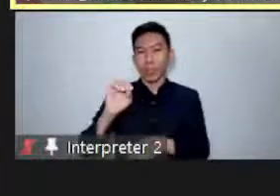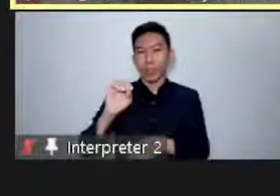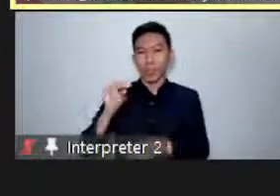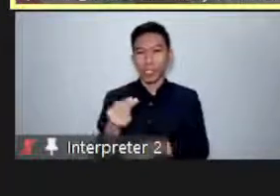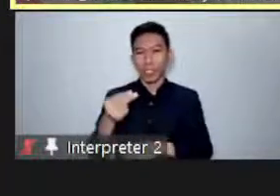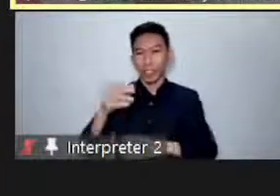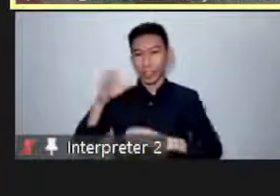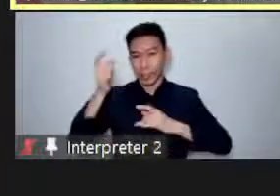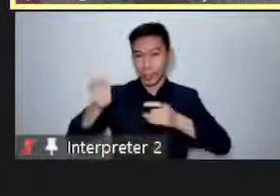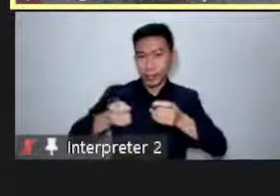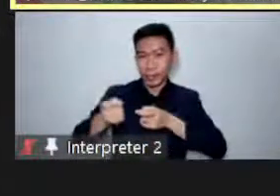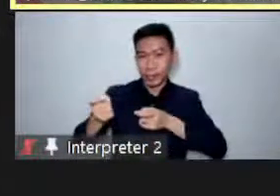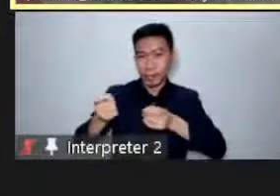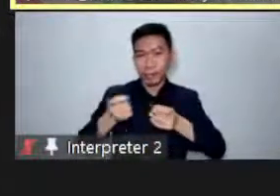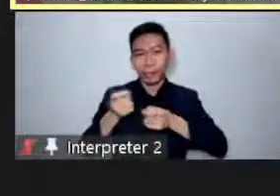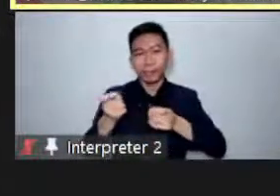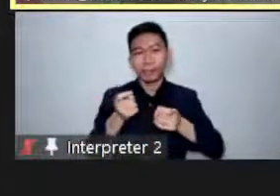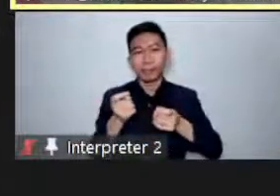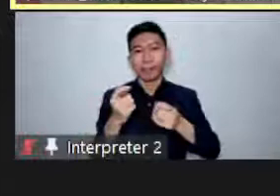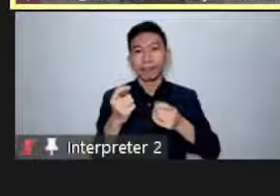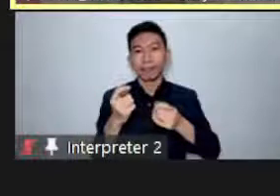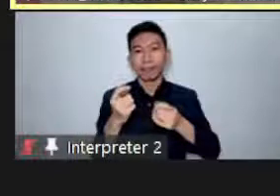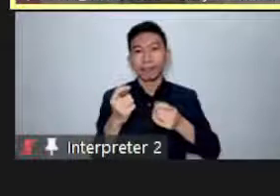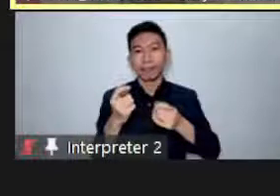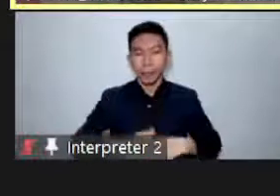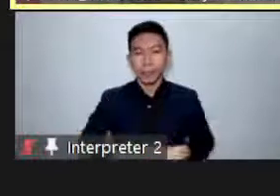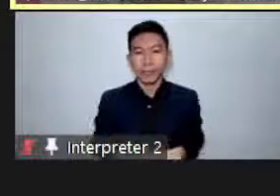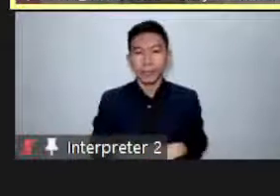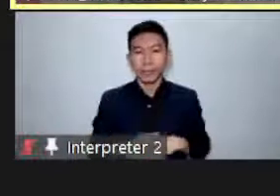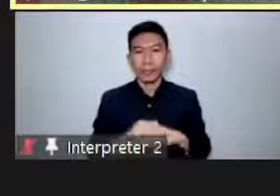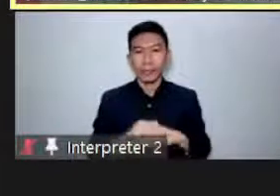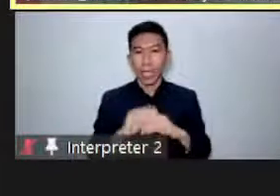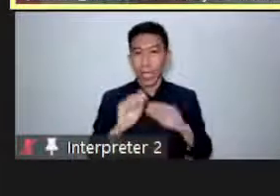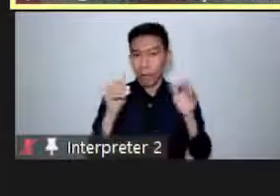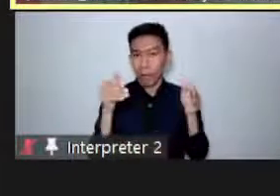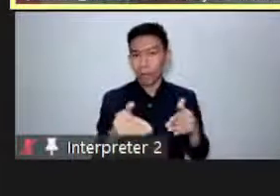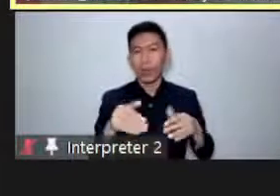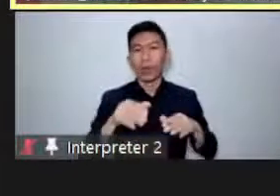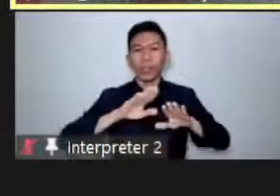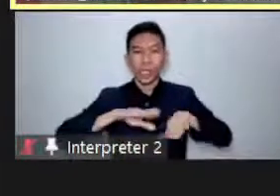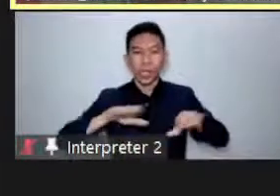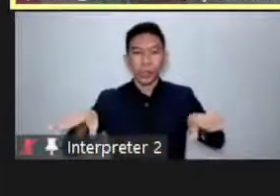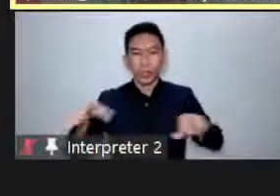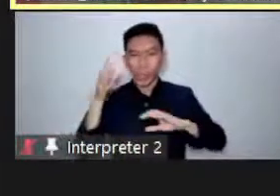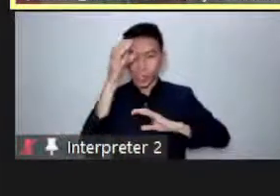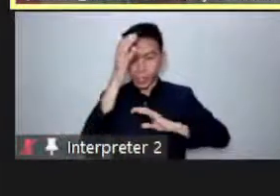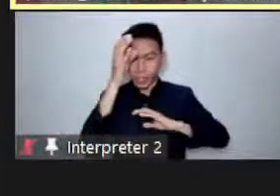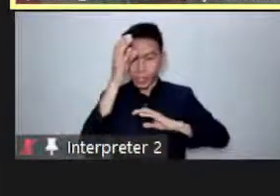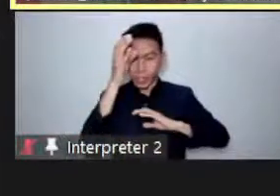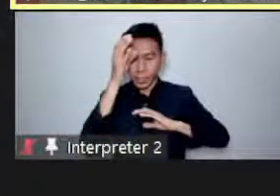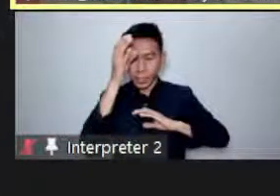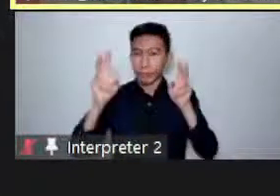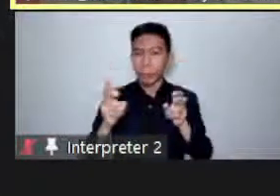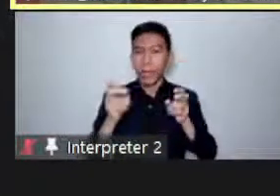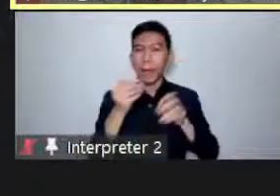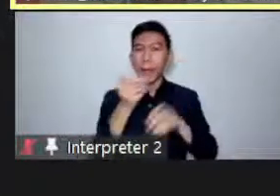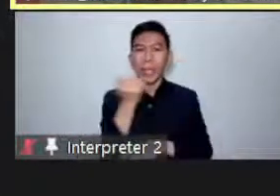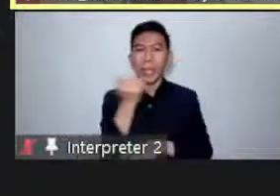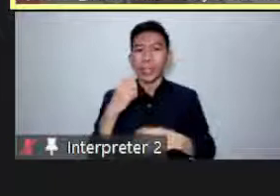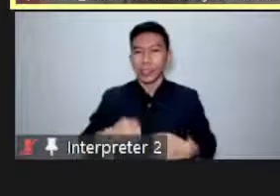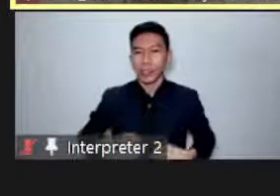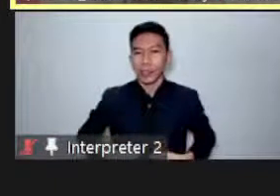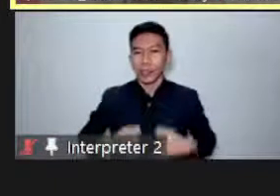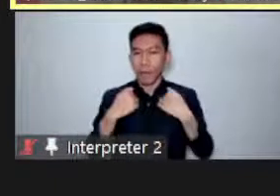Summit with a special focus on childhood cancer and with the theme, Better Survival is Achievable Through